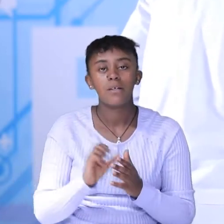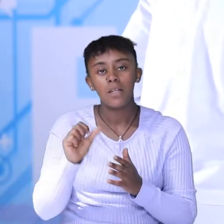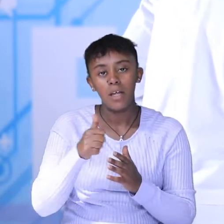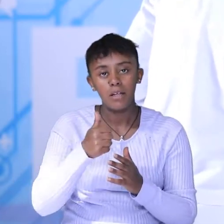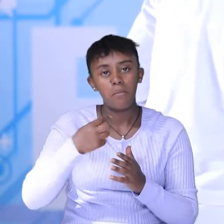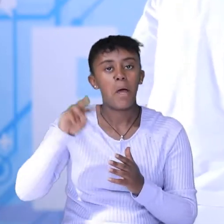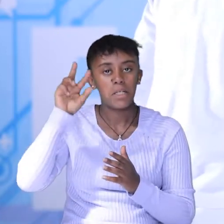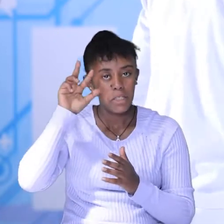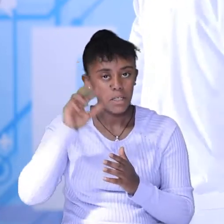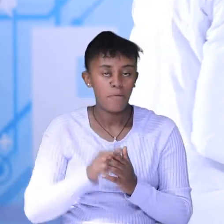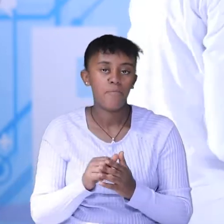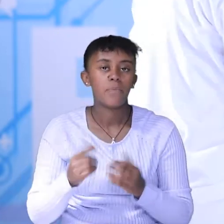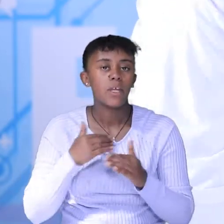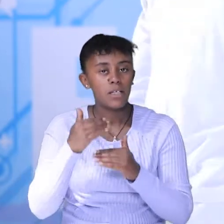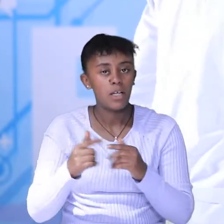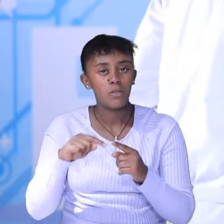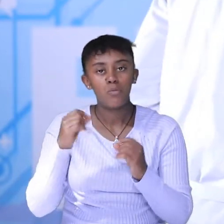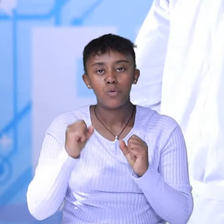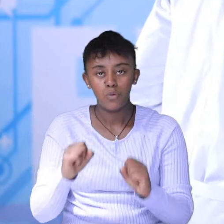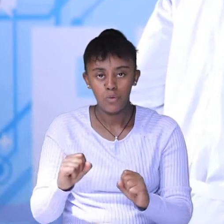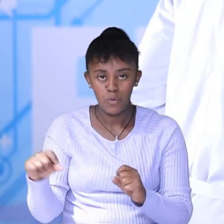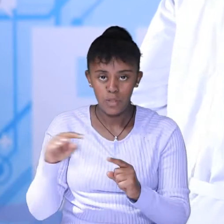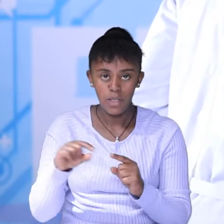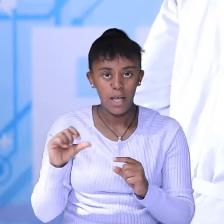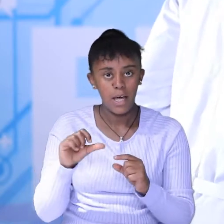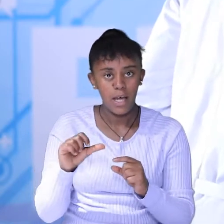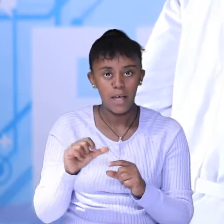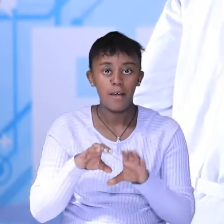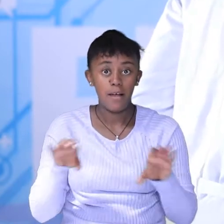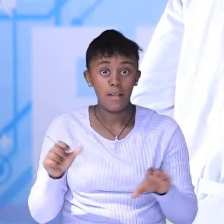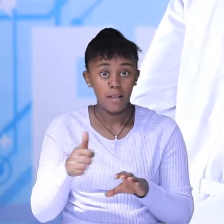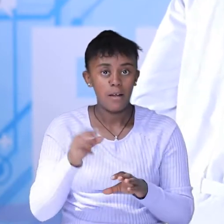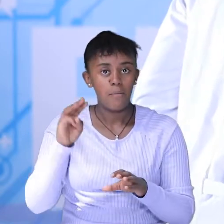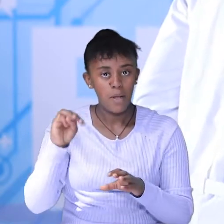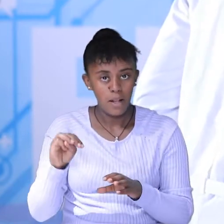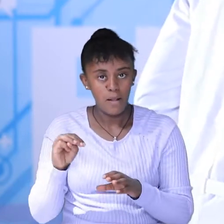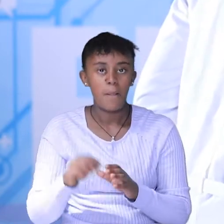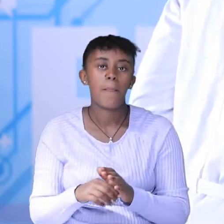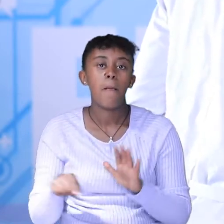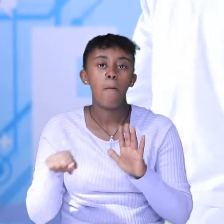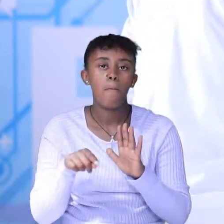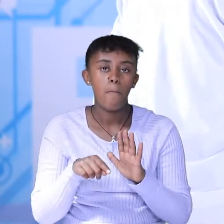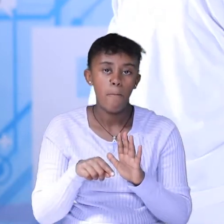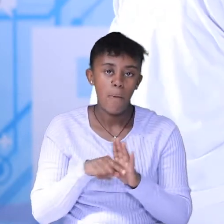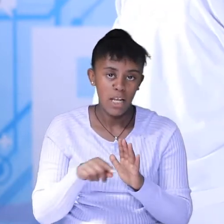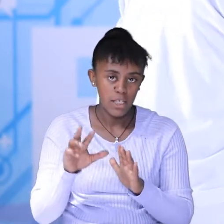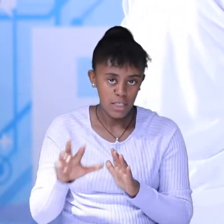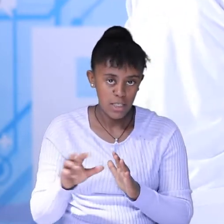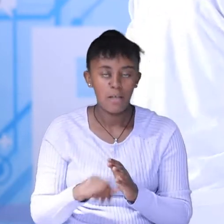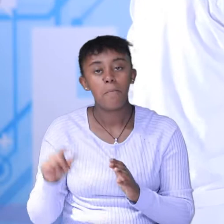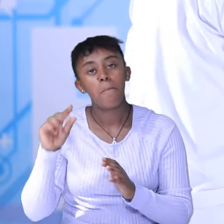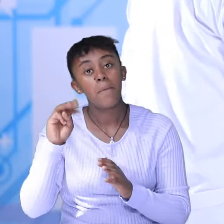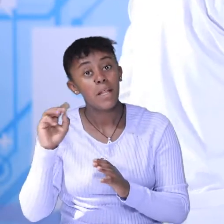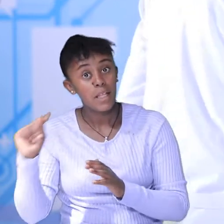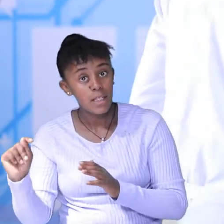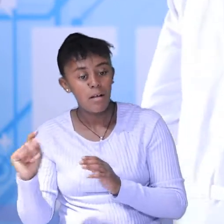3. Then it's possible to have the current 10 milli again, minus 3. Here millitesla, this